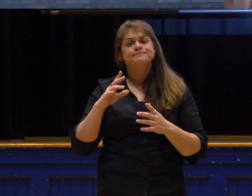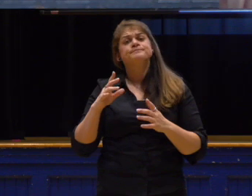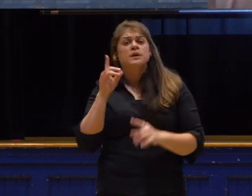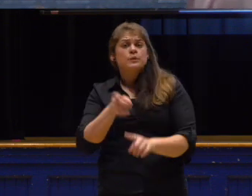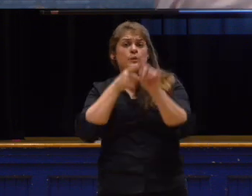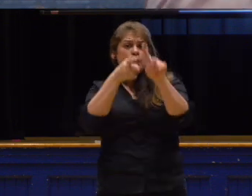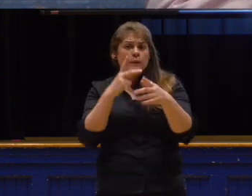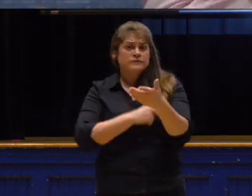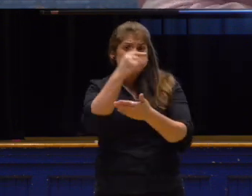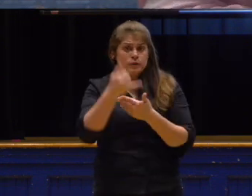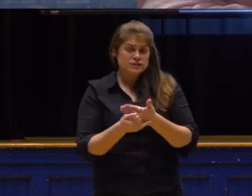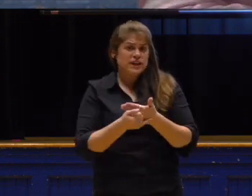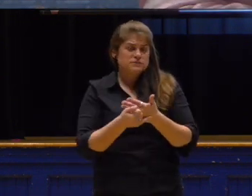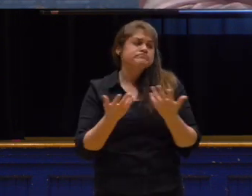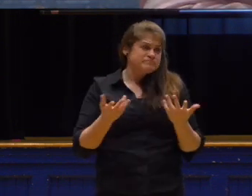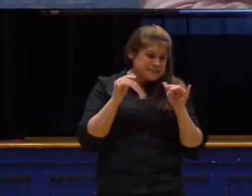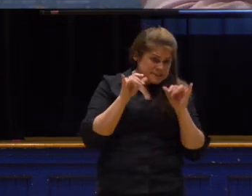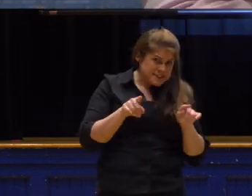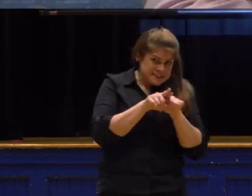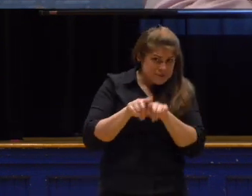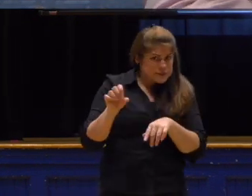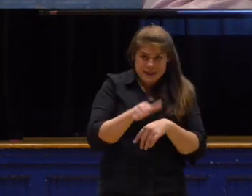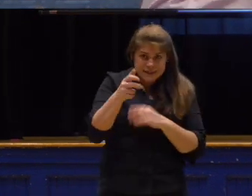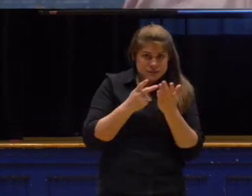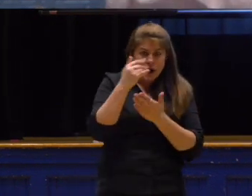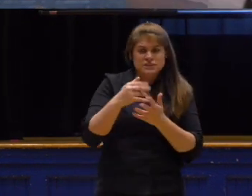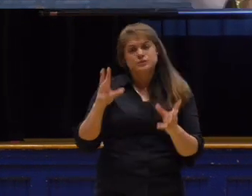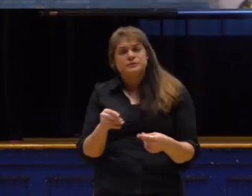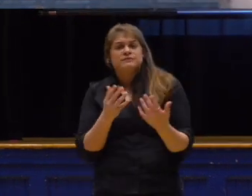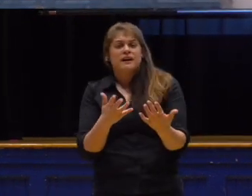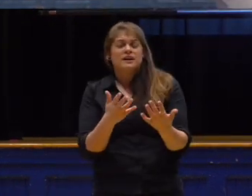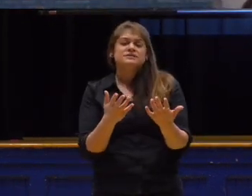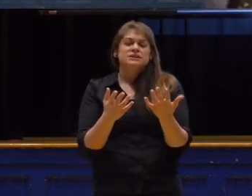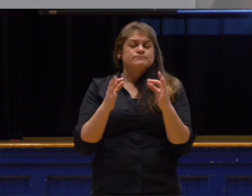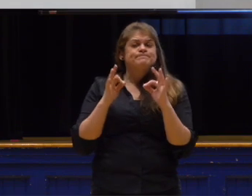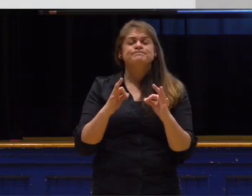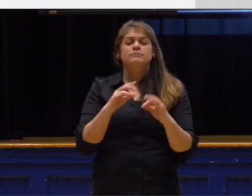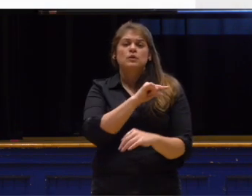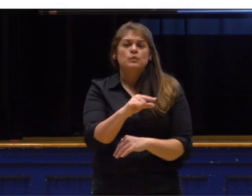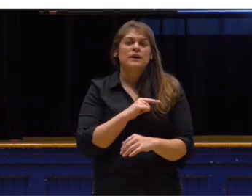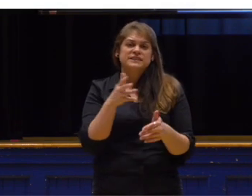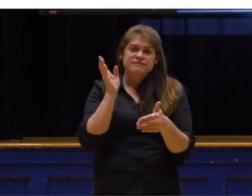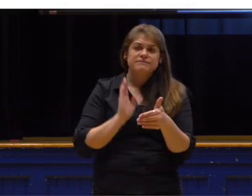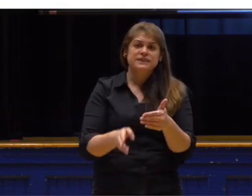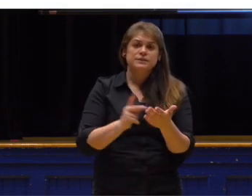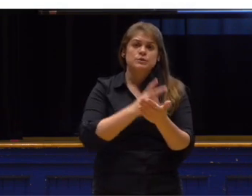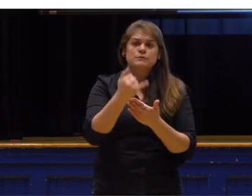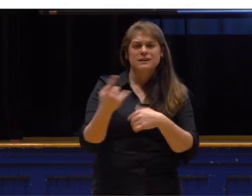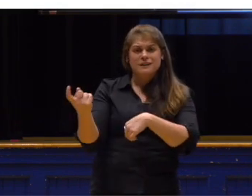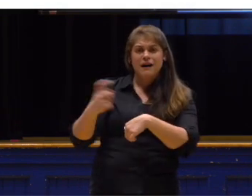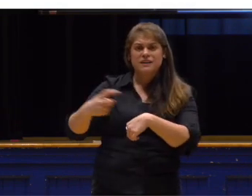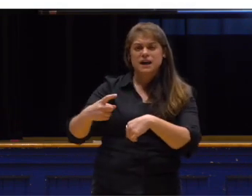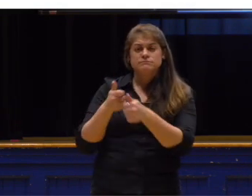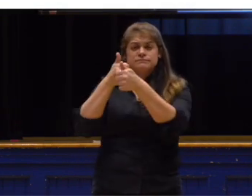project, as is with every project we undertake, is to deliver a high-quality finished product on schedule and within